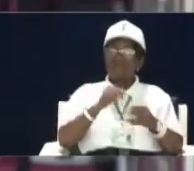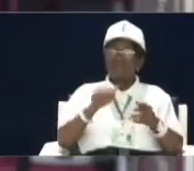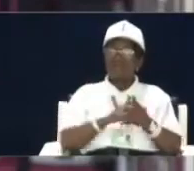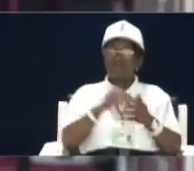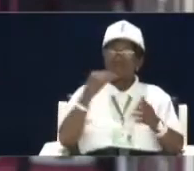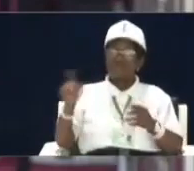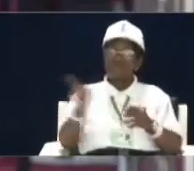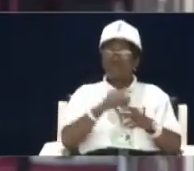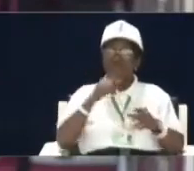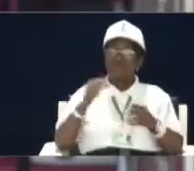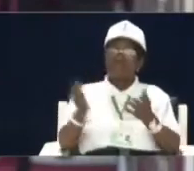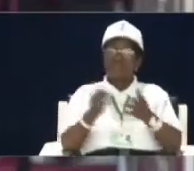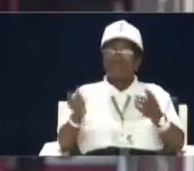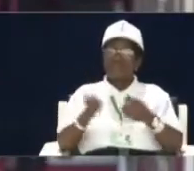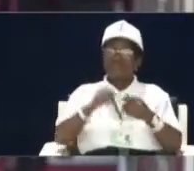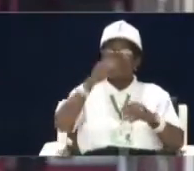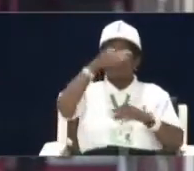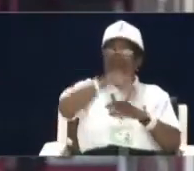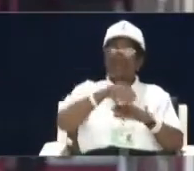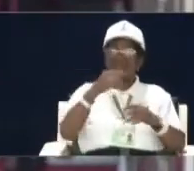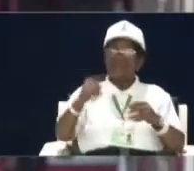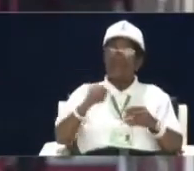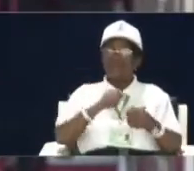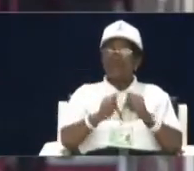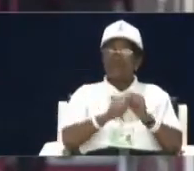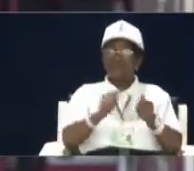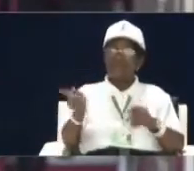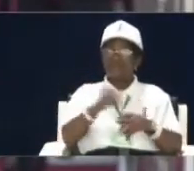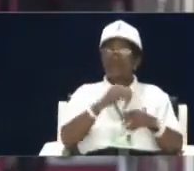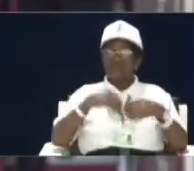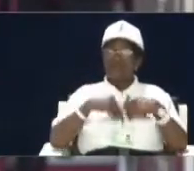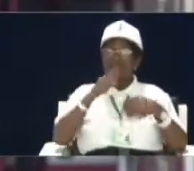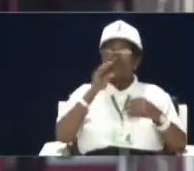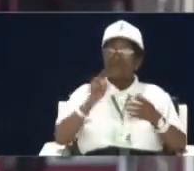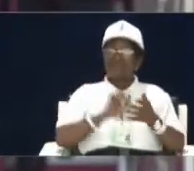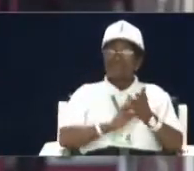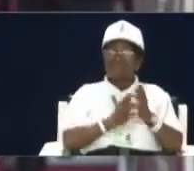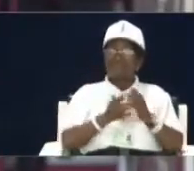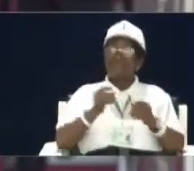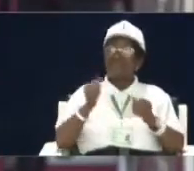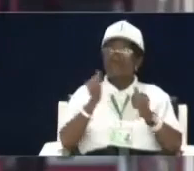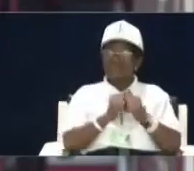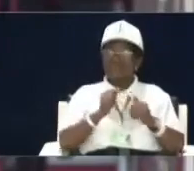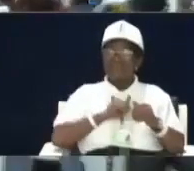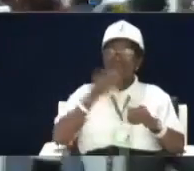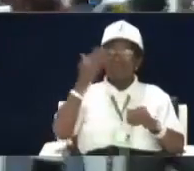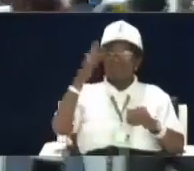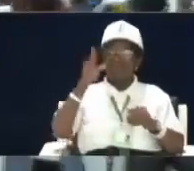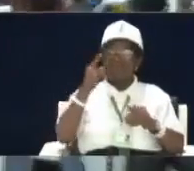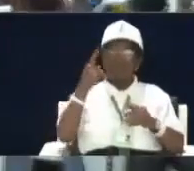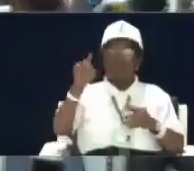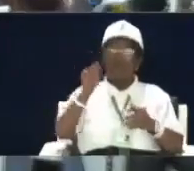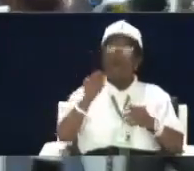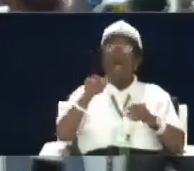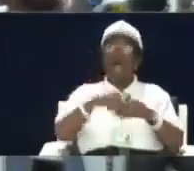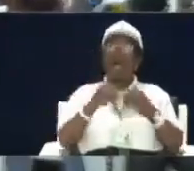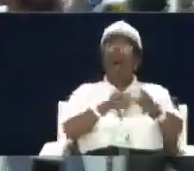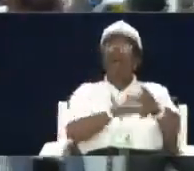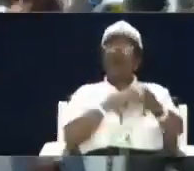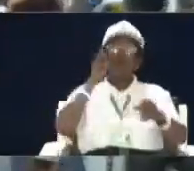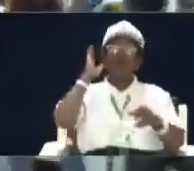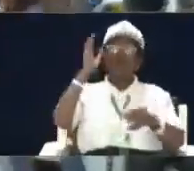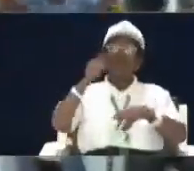tonight, the problems you have been dealing with, I don't know for how long, we go tonight.